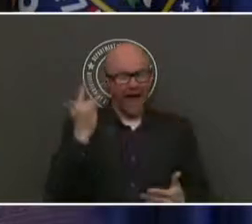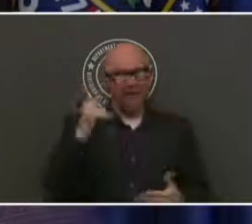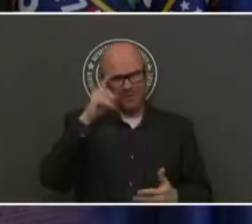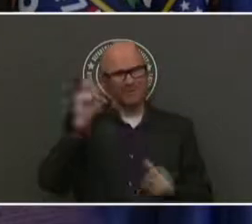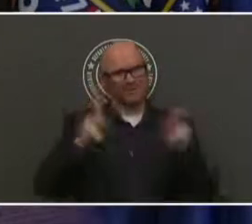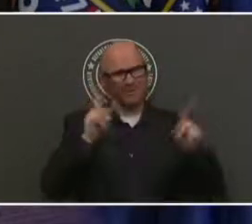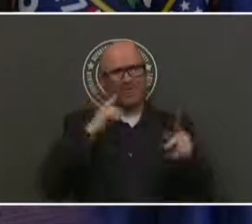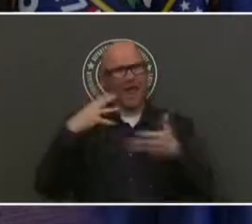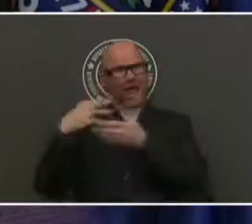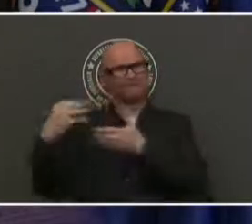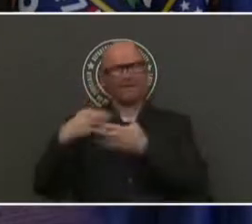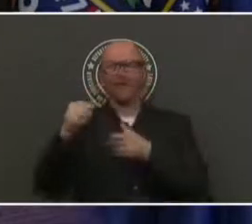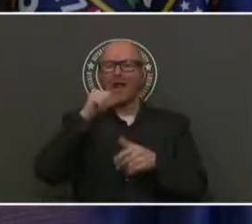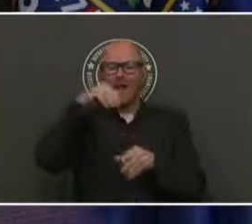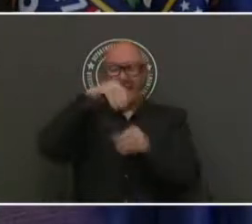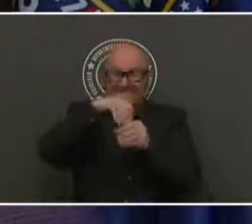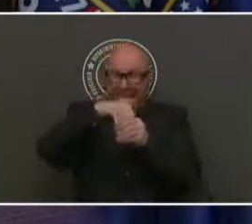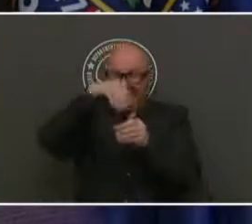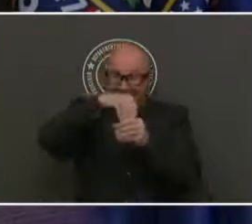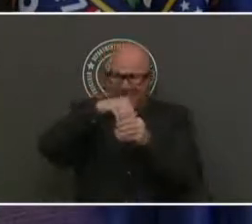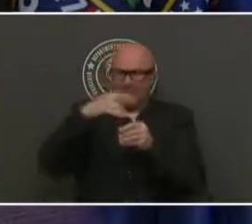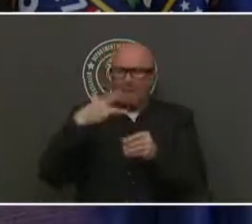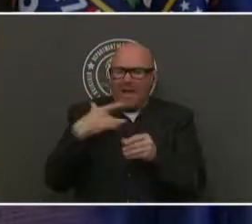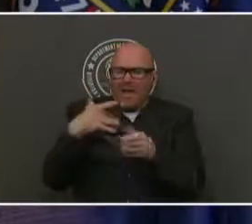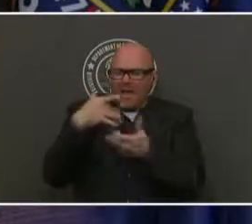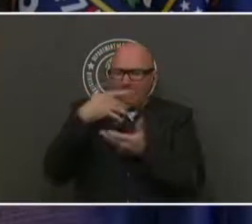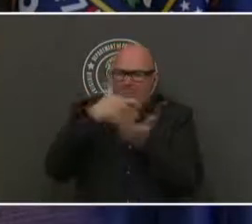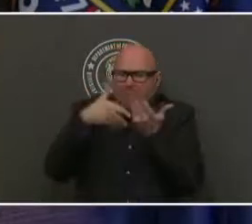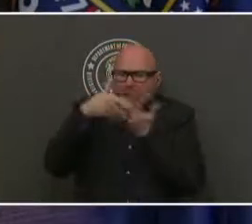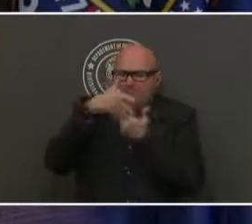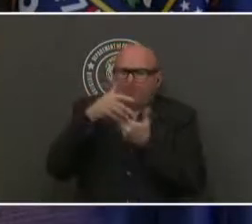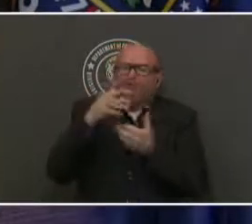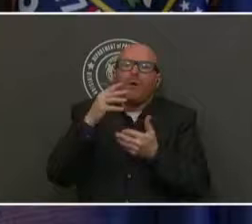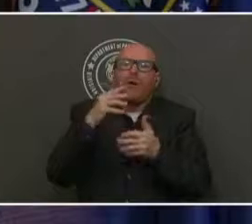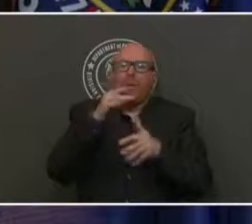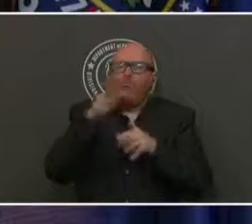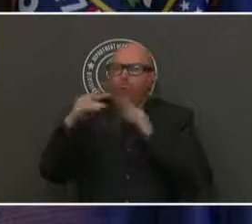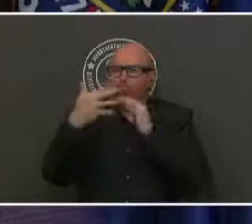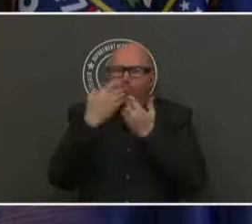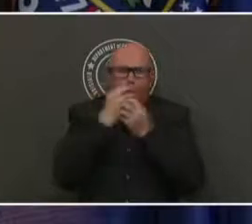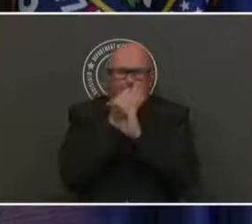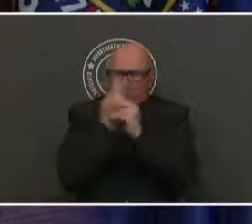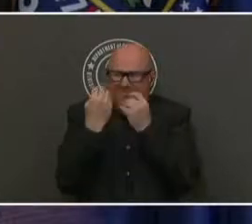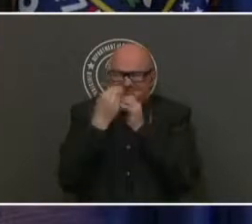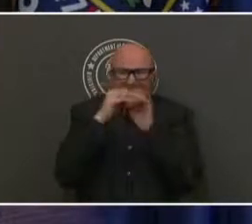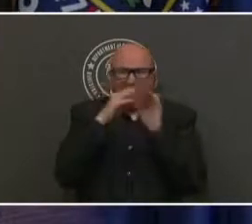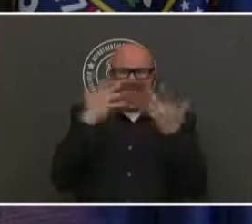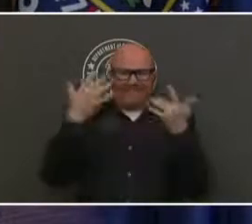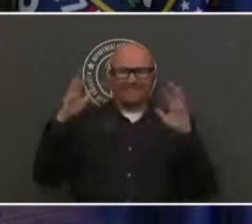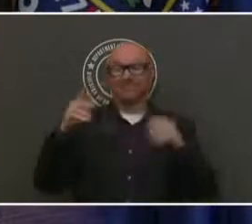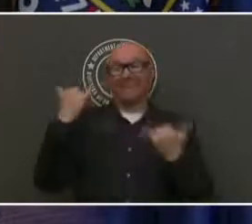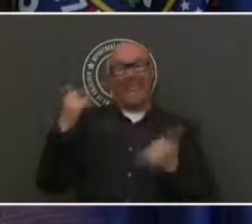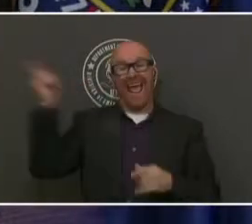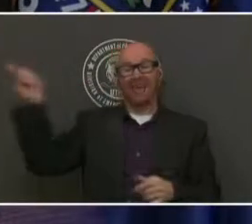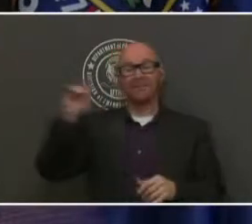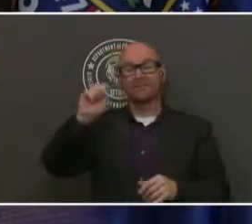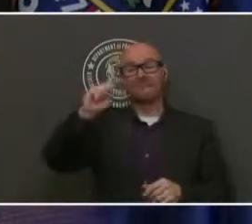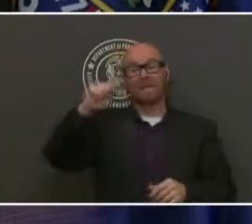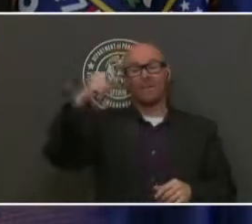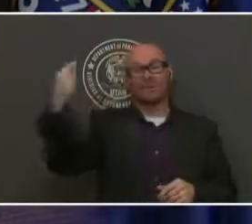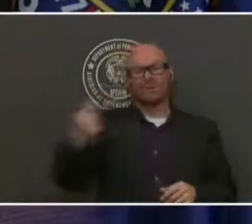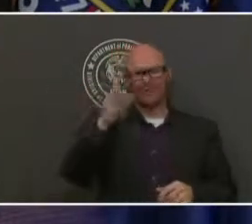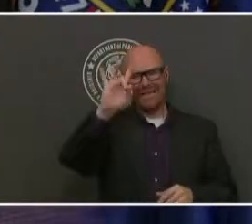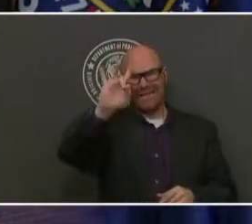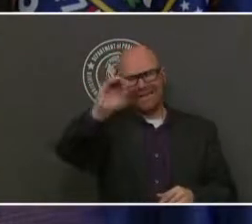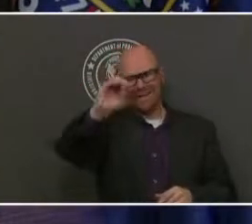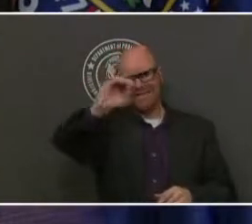people are outside so much more. It's beautiful weather down there. It's perfect spring temperatures, 70, 80 degrees almost every day.